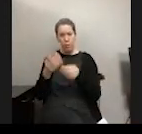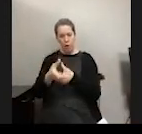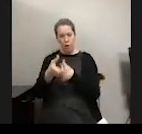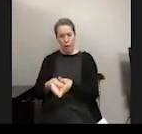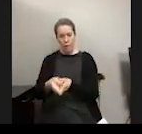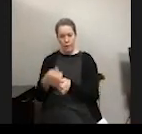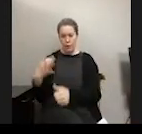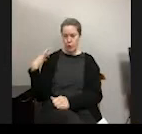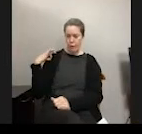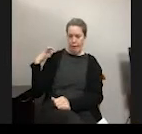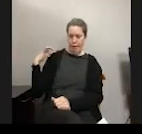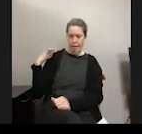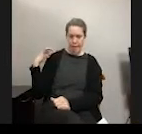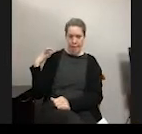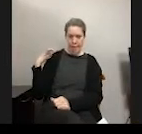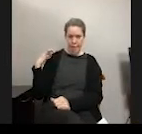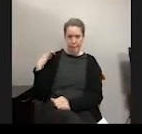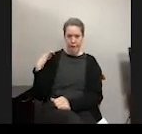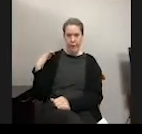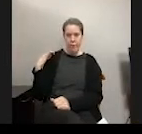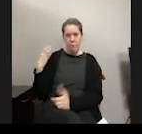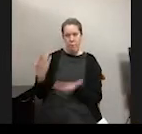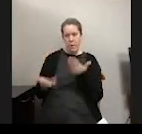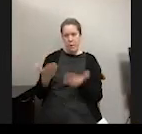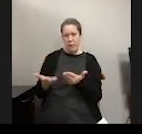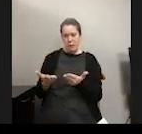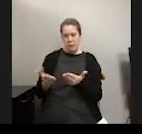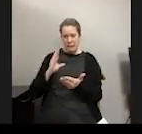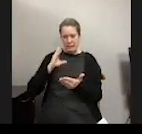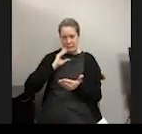much experience as other people may.